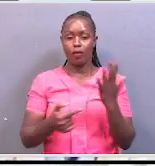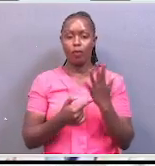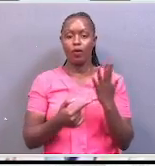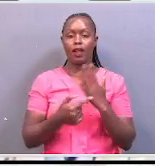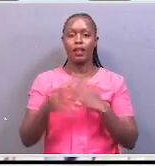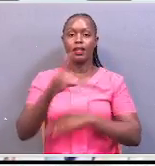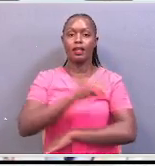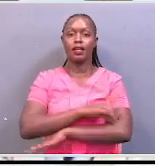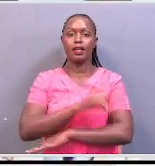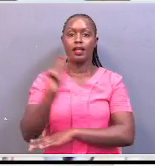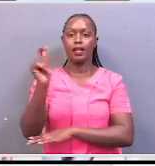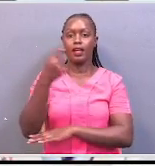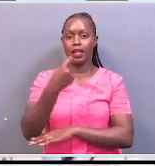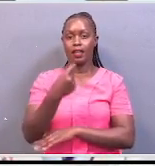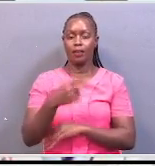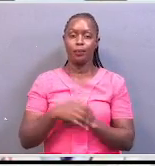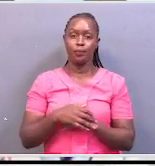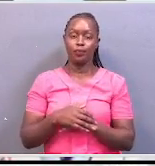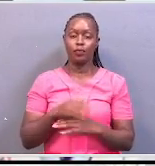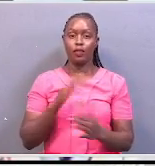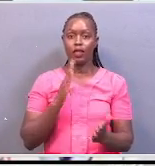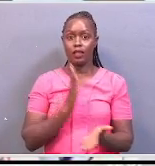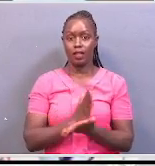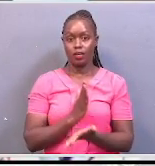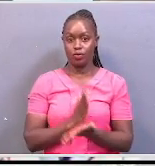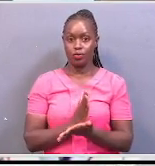Kenya. It is true.